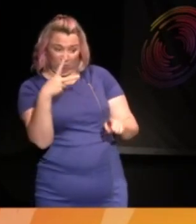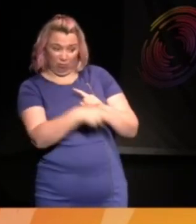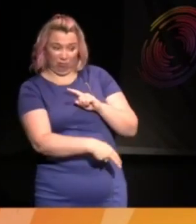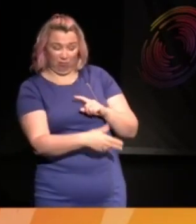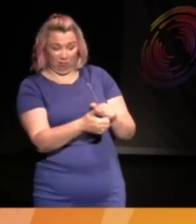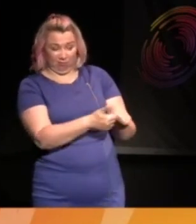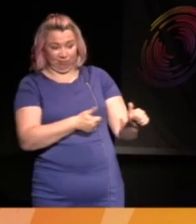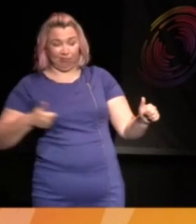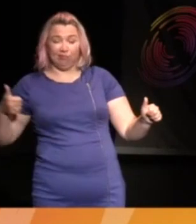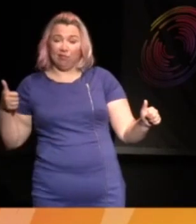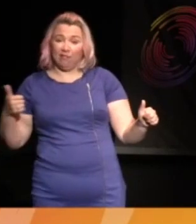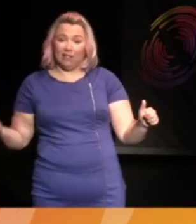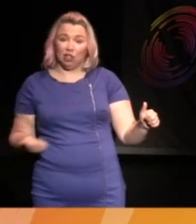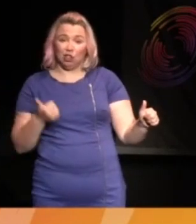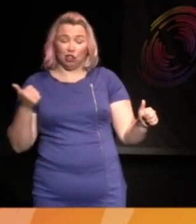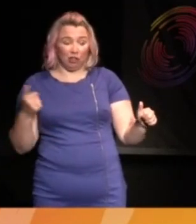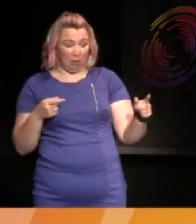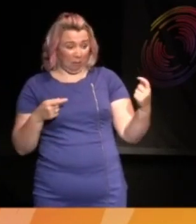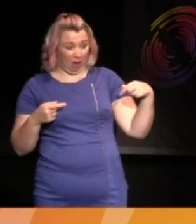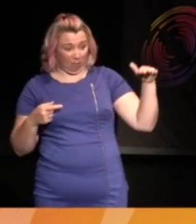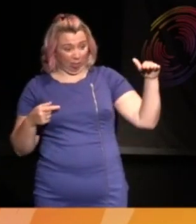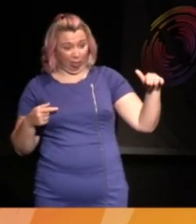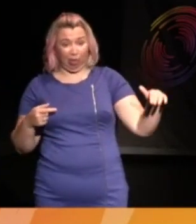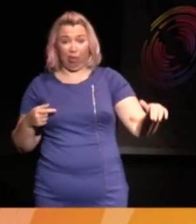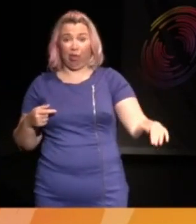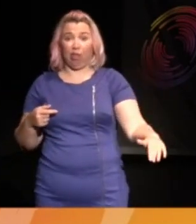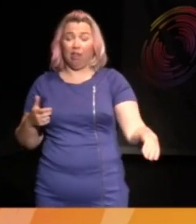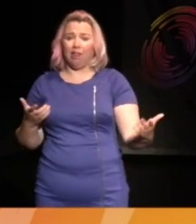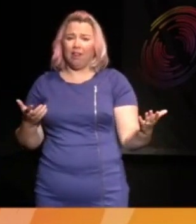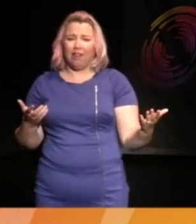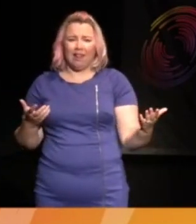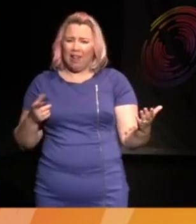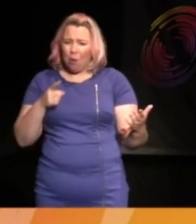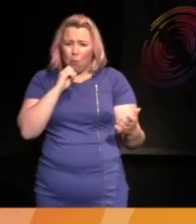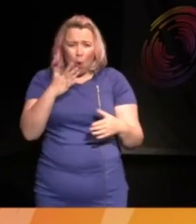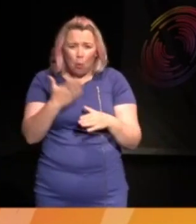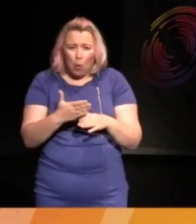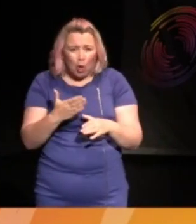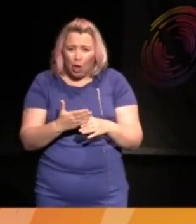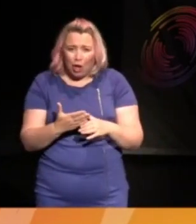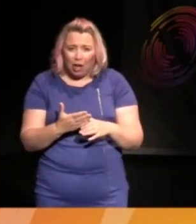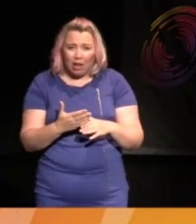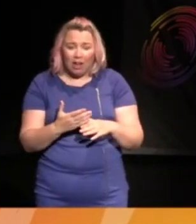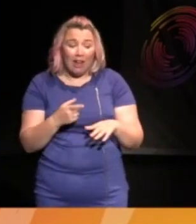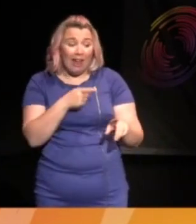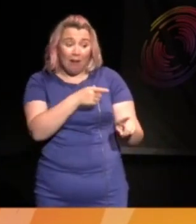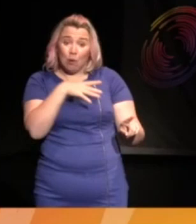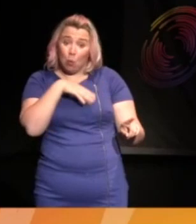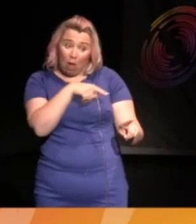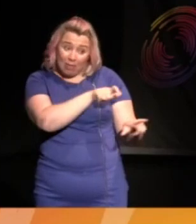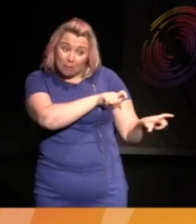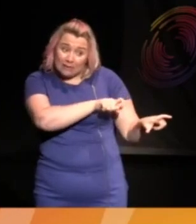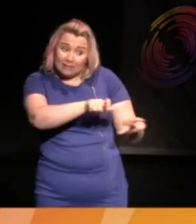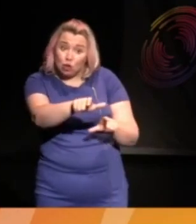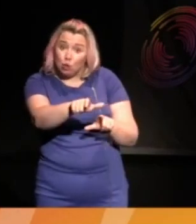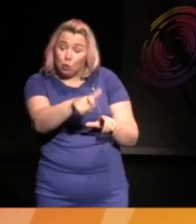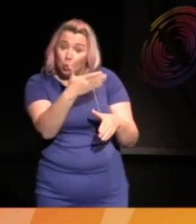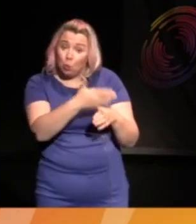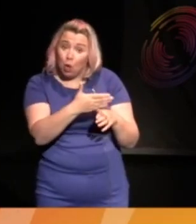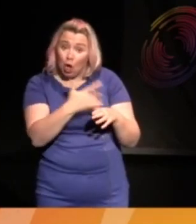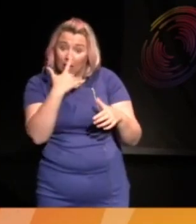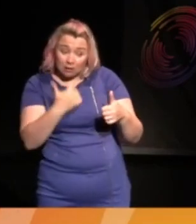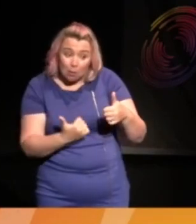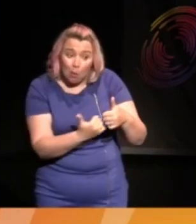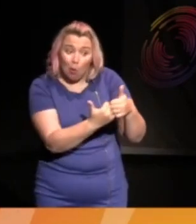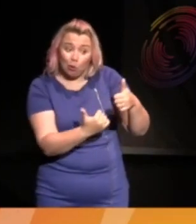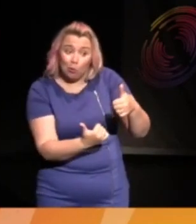to drive them into somehow becoming better, healthy and wealthy. But actually, if we support people, and if we give